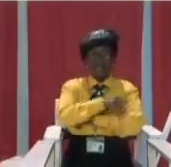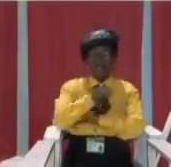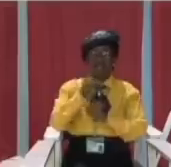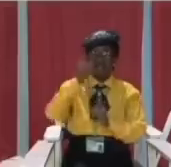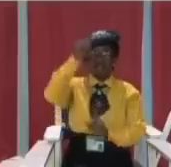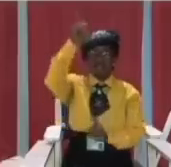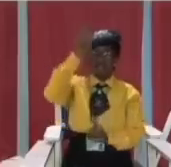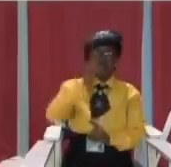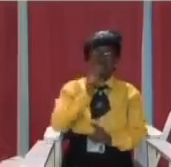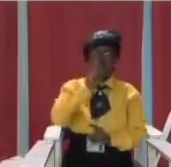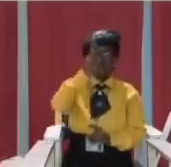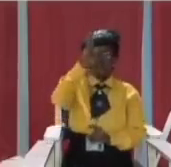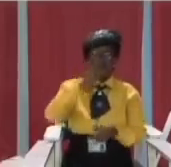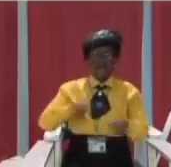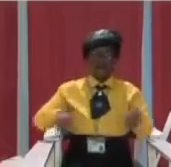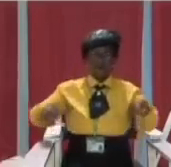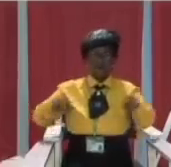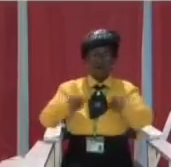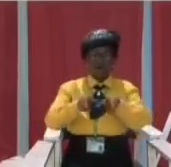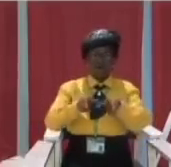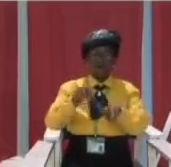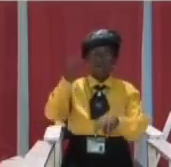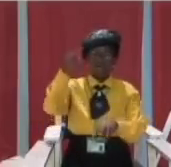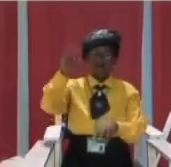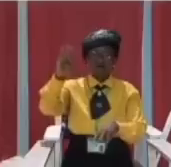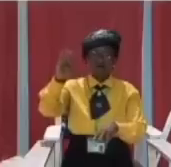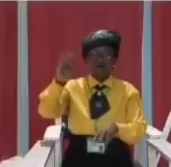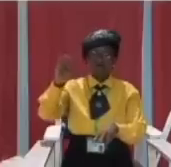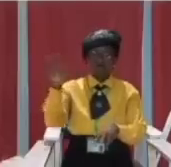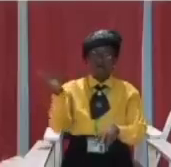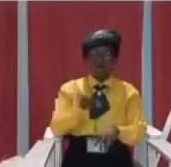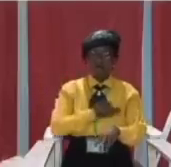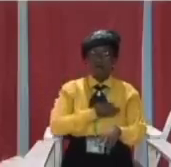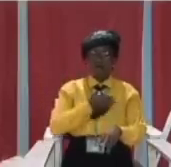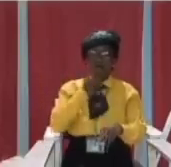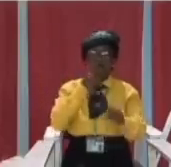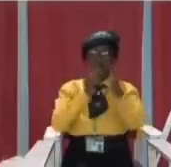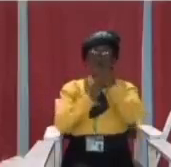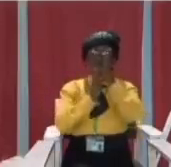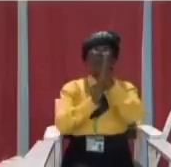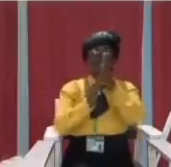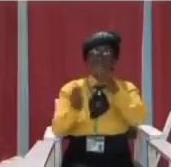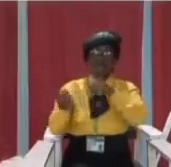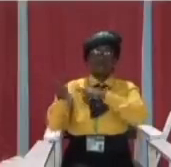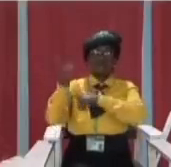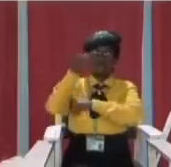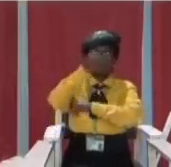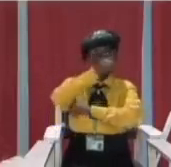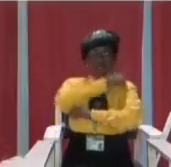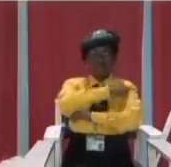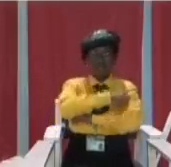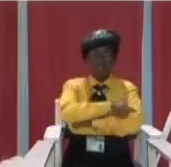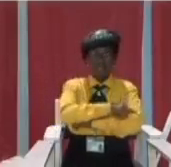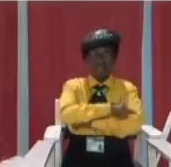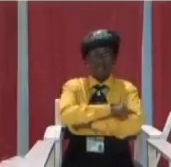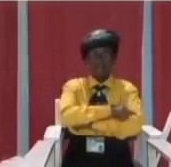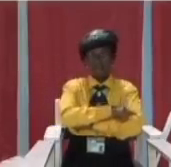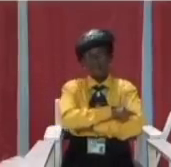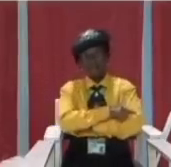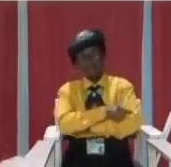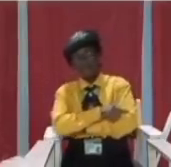today. You are worthy of our praises today.